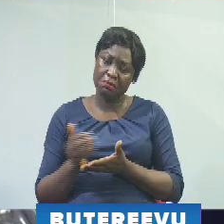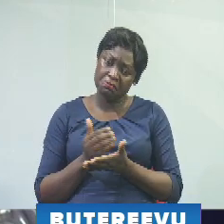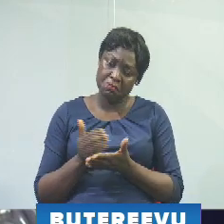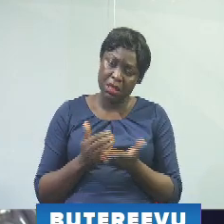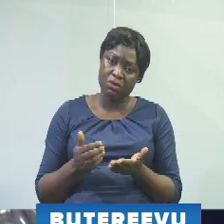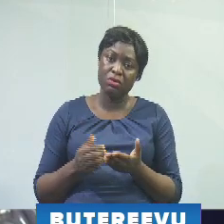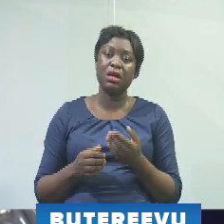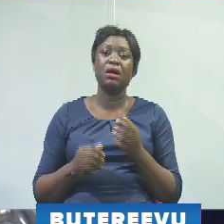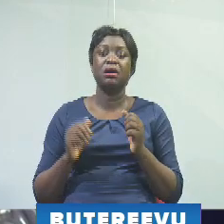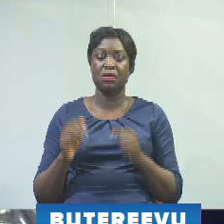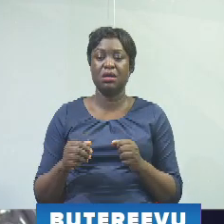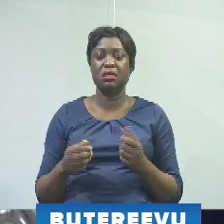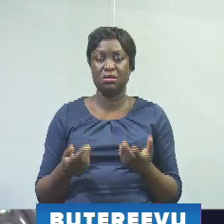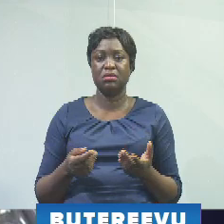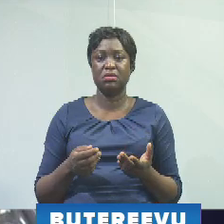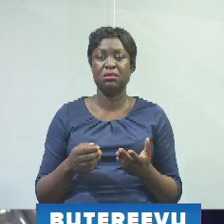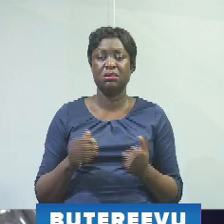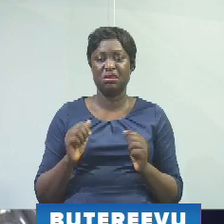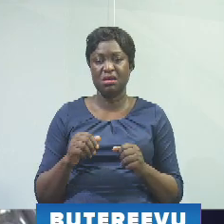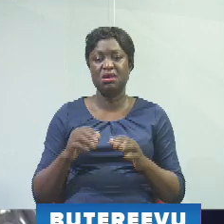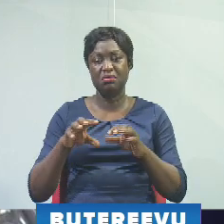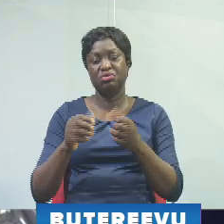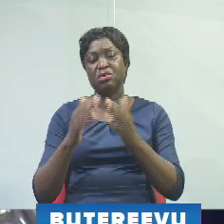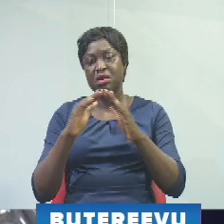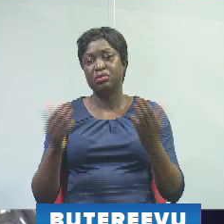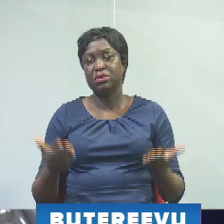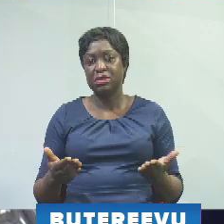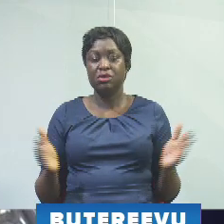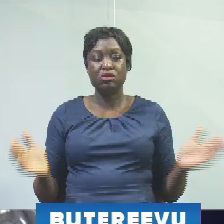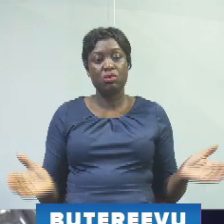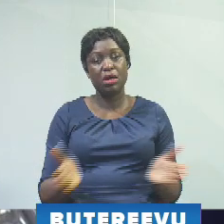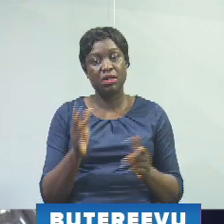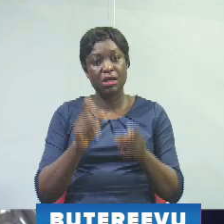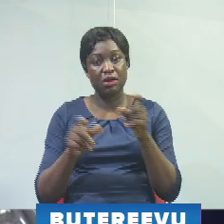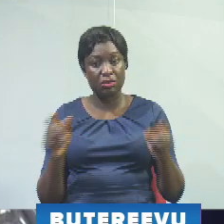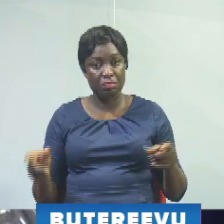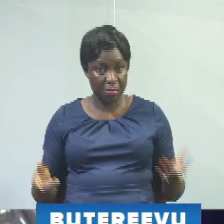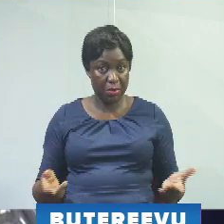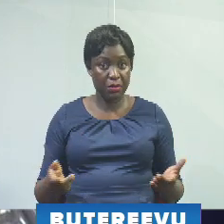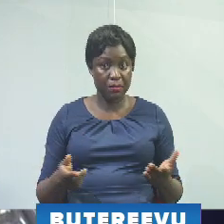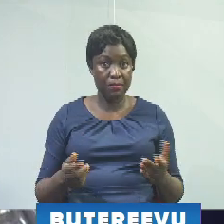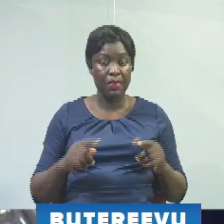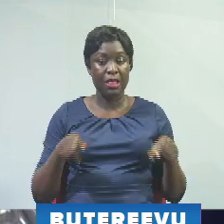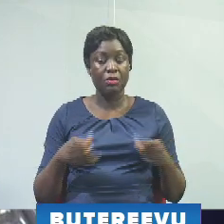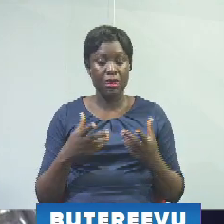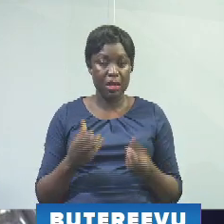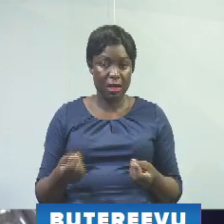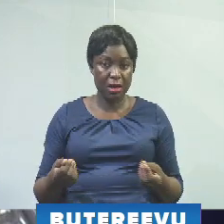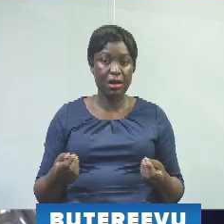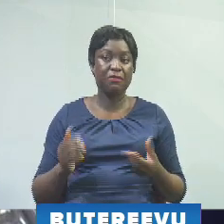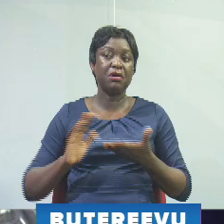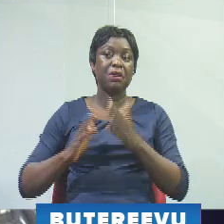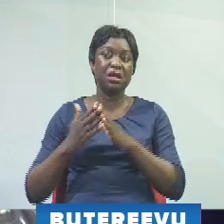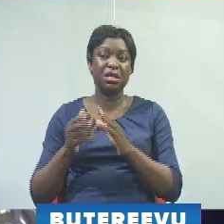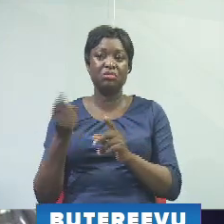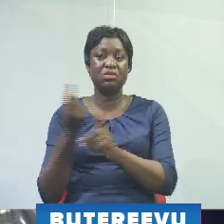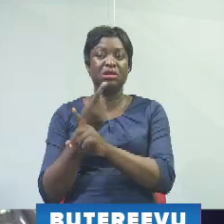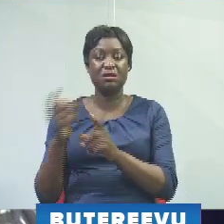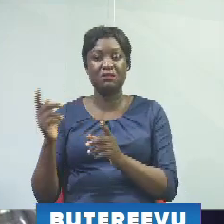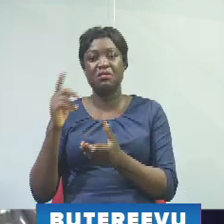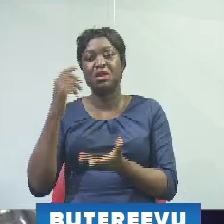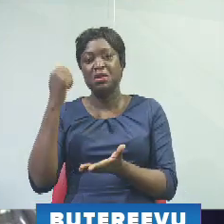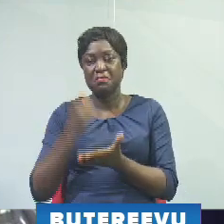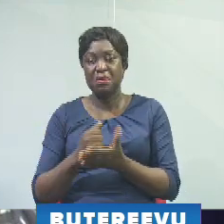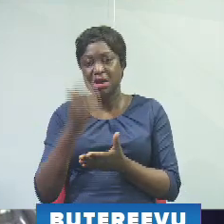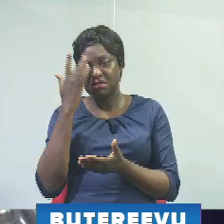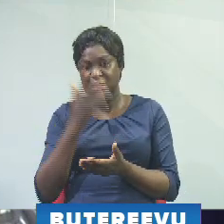Era tukubiriza abantu baffe bonna bagende ssentema, tuyina enkolagana n'ezi banki ez'enjawulo, Centenary Housing Finance ne